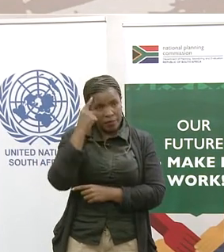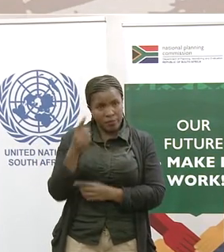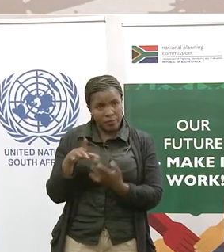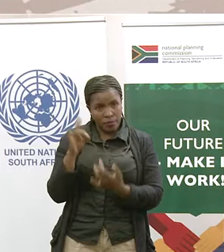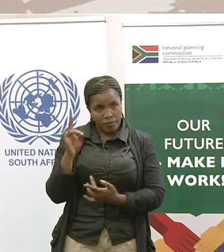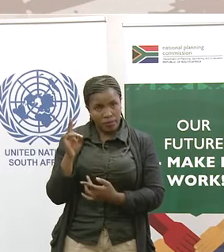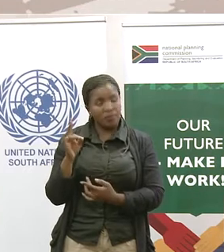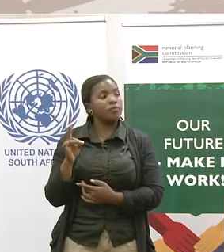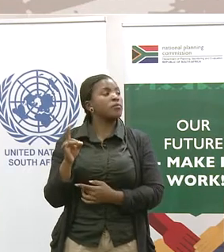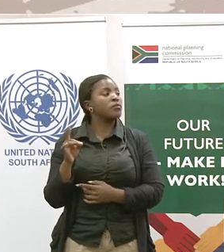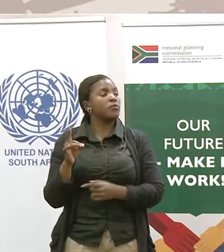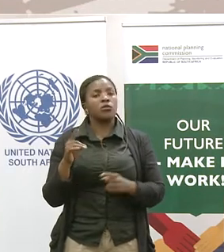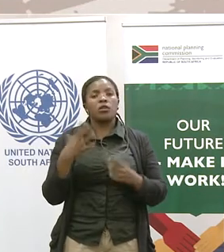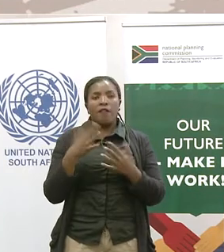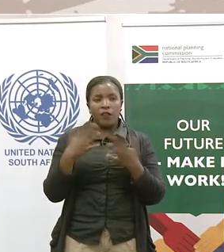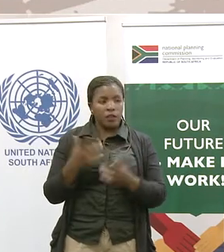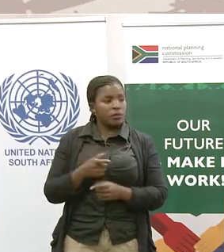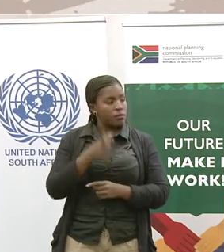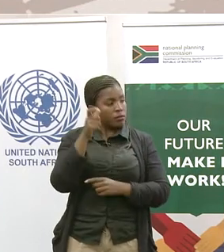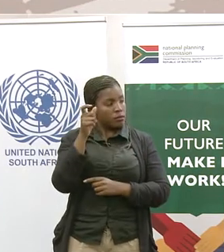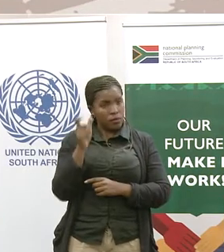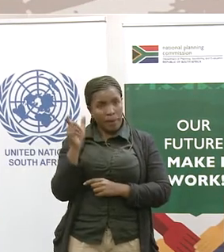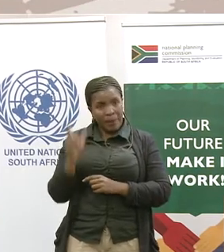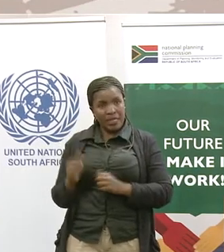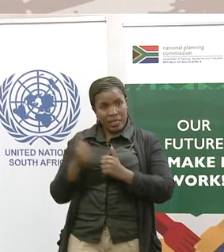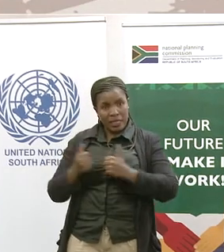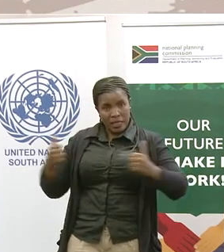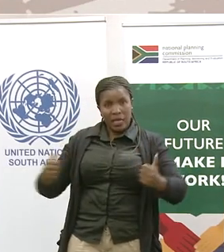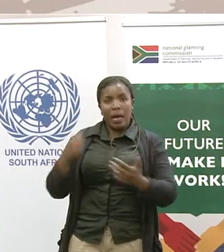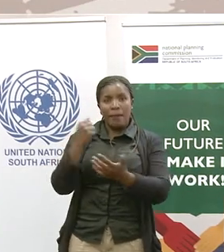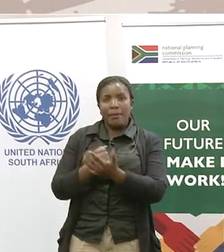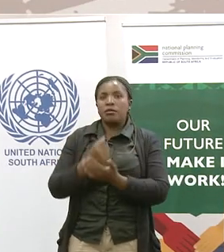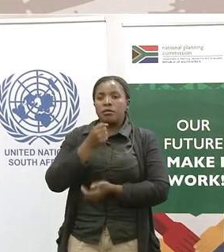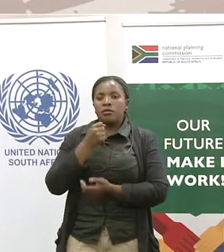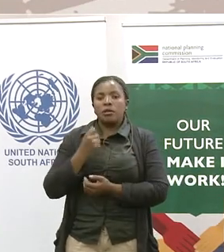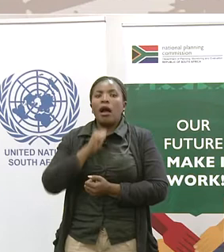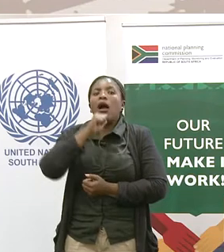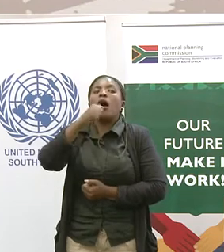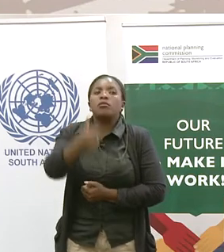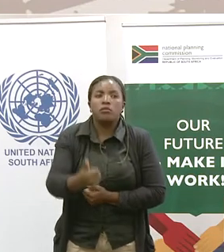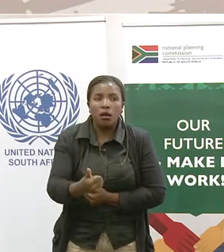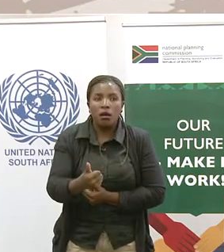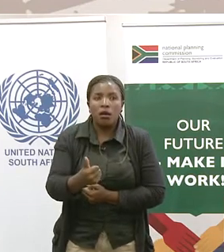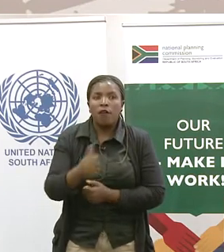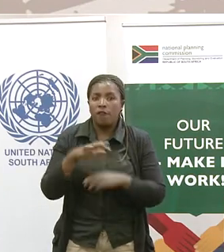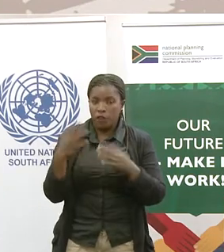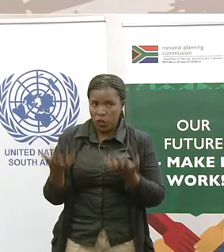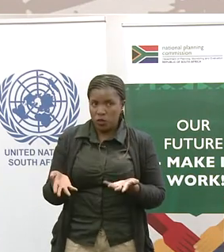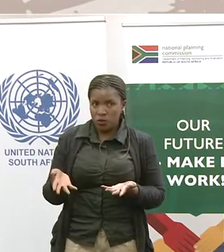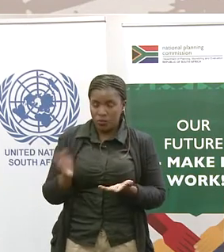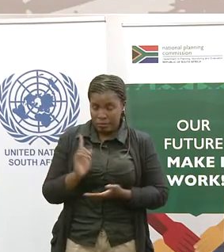get the panelists to respond to the individual questions posed to them, but also to the general questions that have been posed and to the remarks that have been